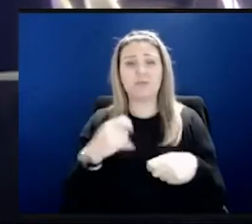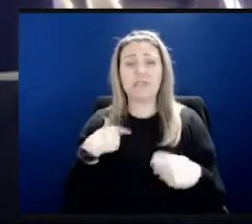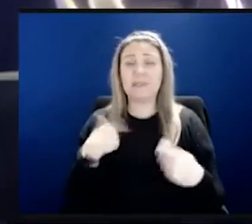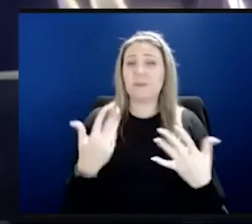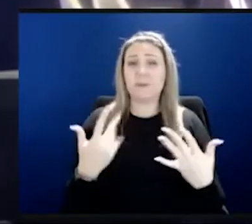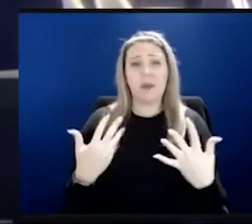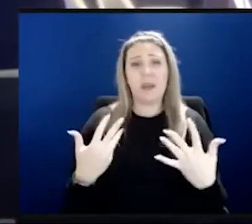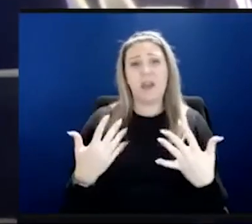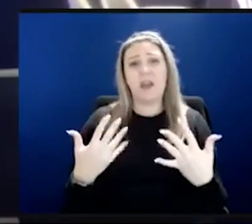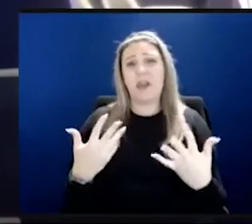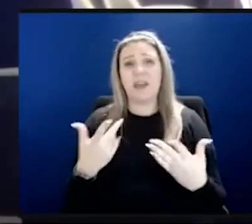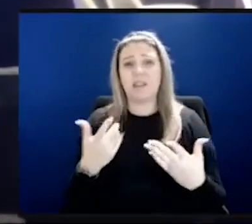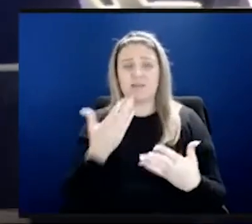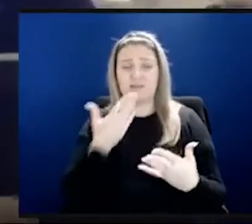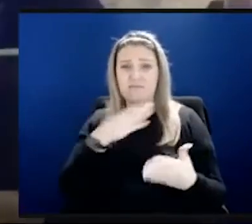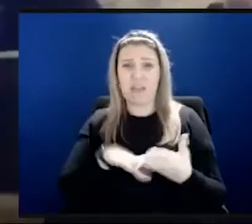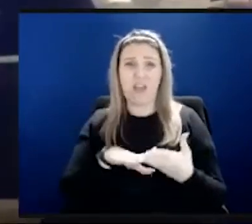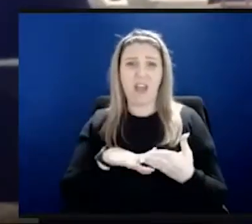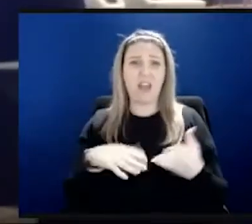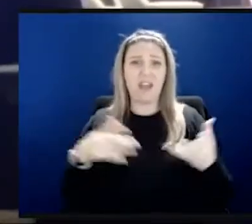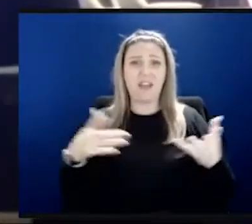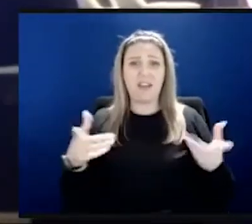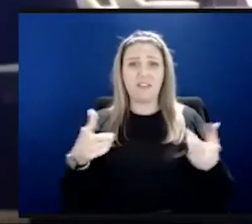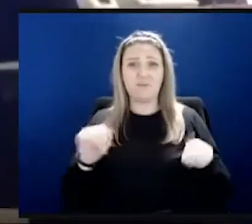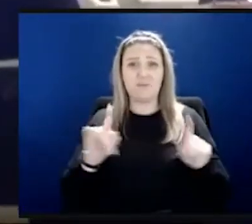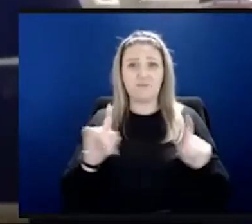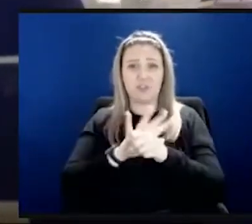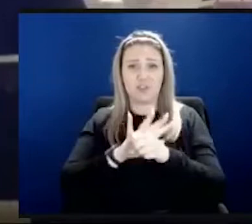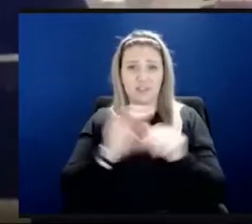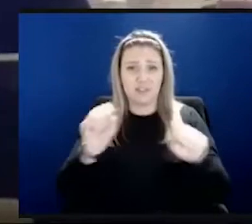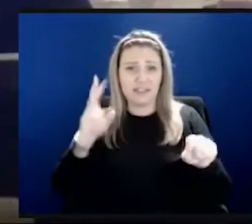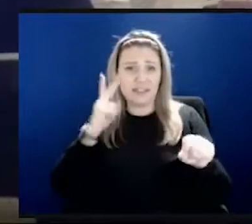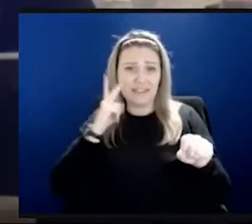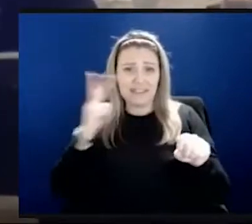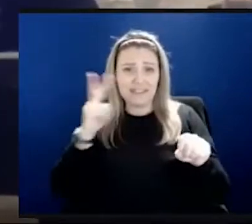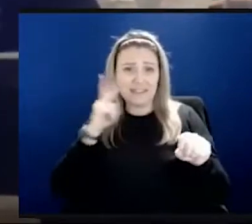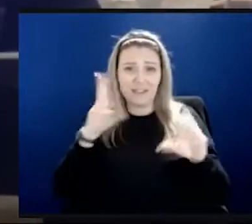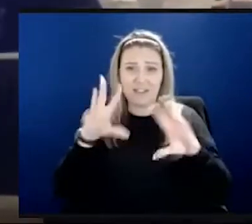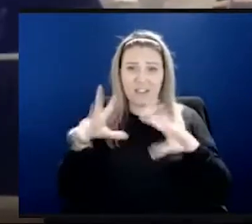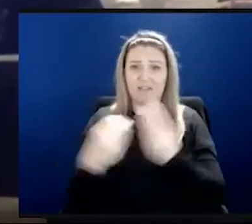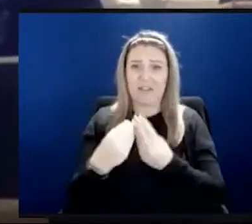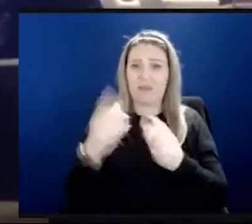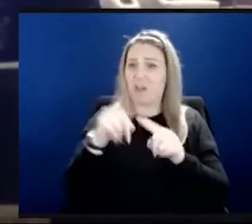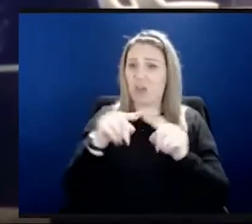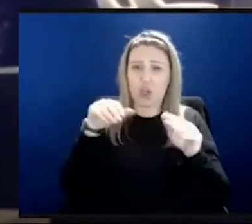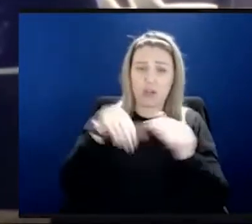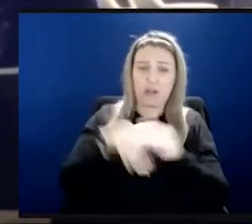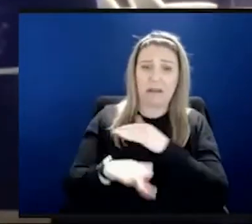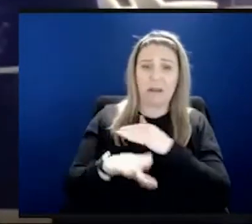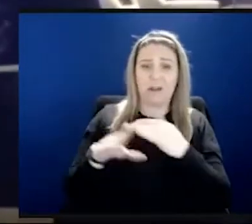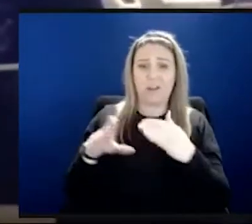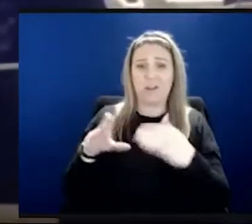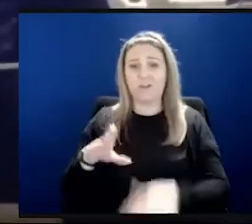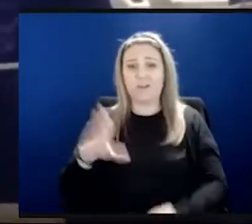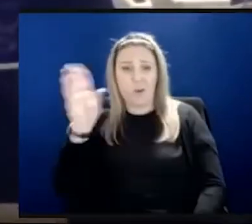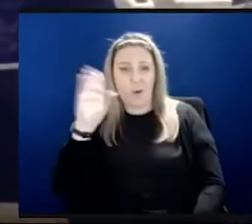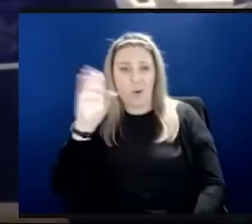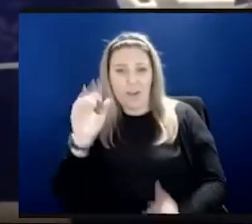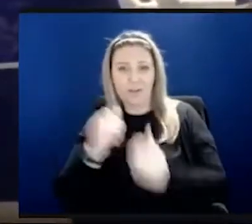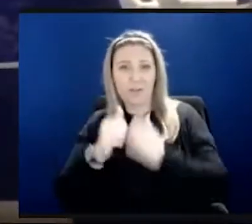And it was during COVID, and you can see in the pictures, the family couldn't even come in. They're just kind of waving at me with masks